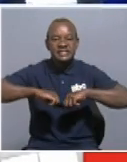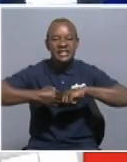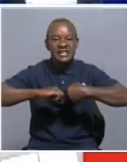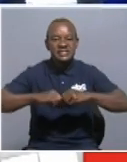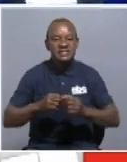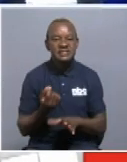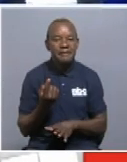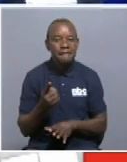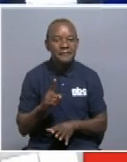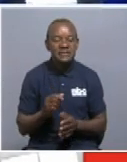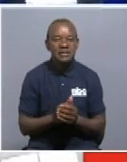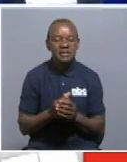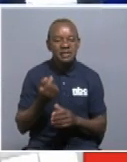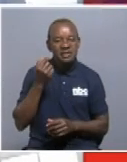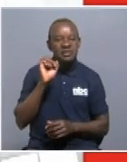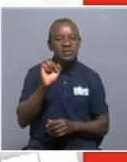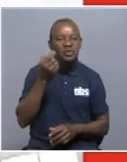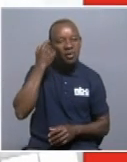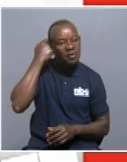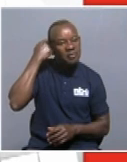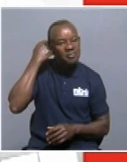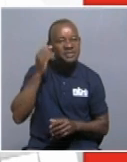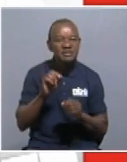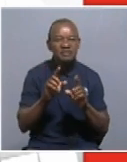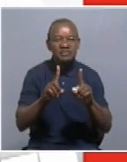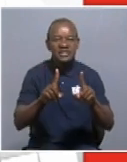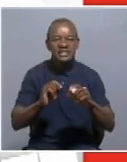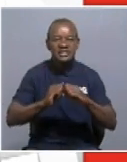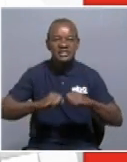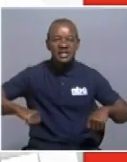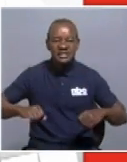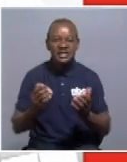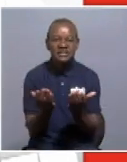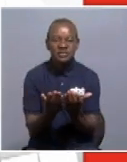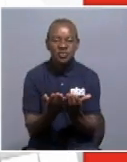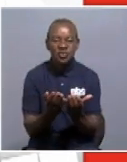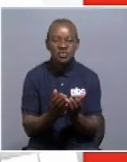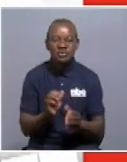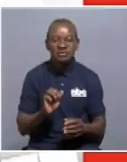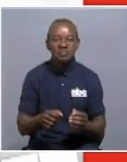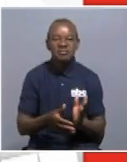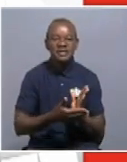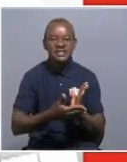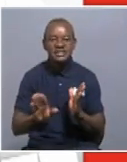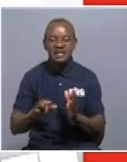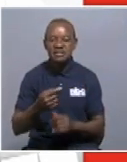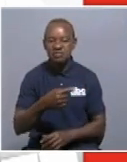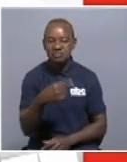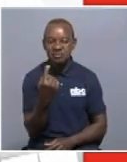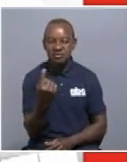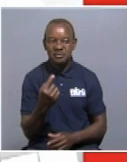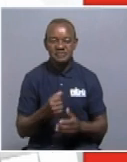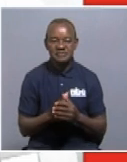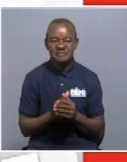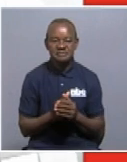some clarity on that? All right. We have received notices from all private schools association on their